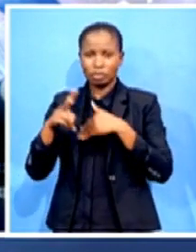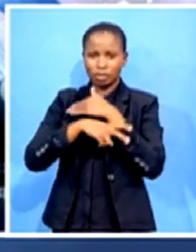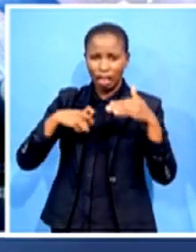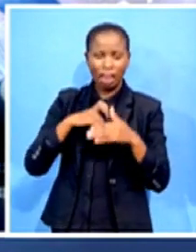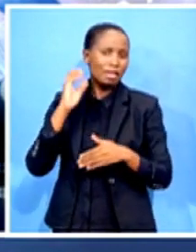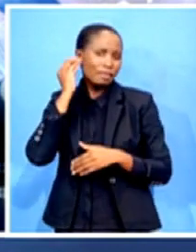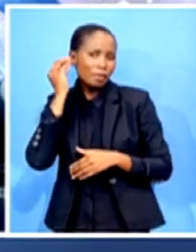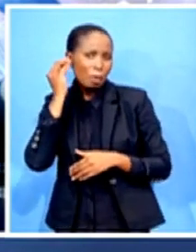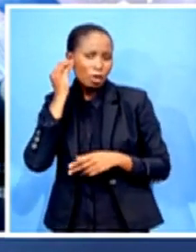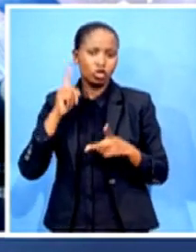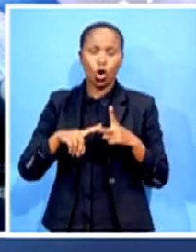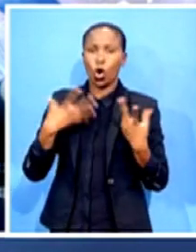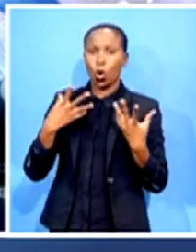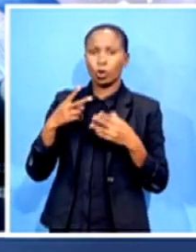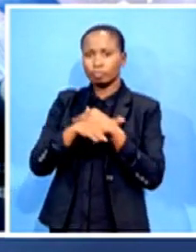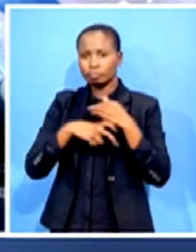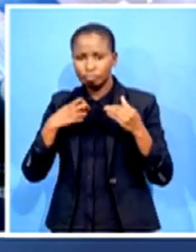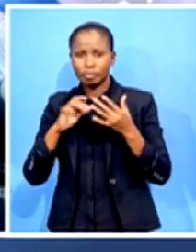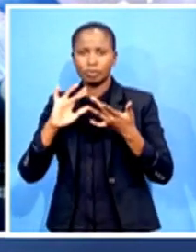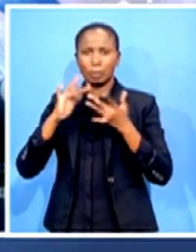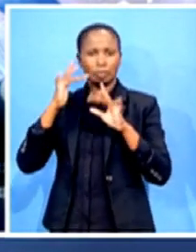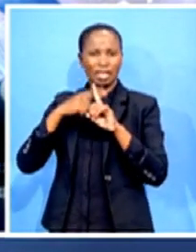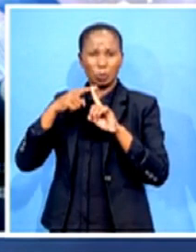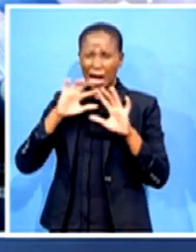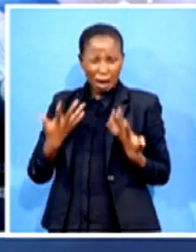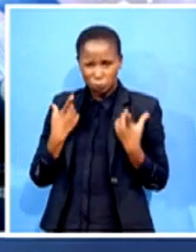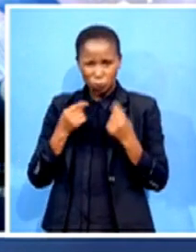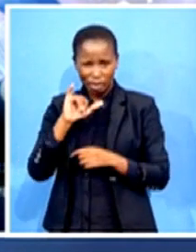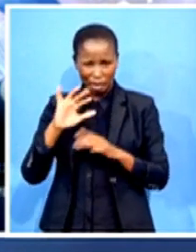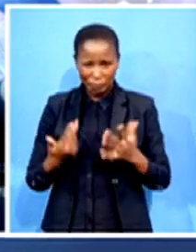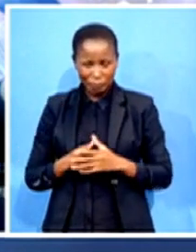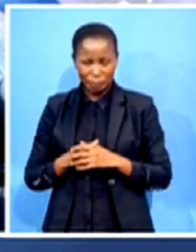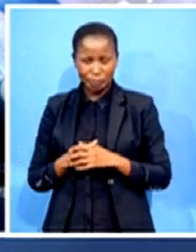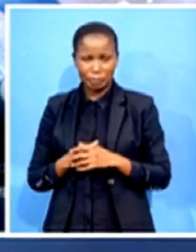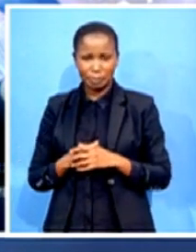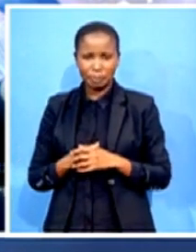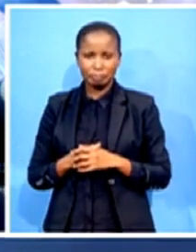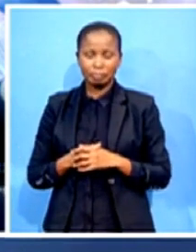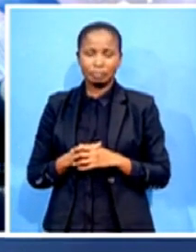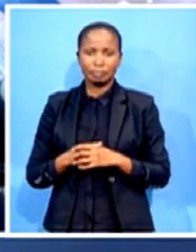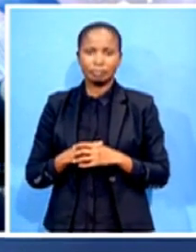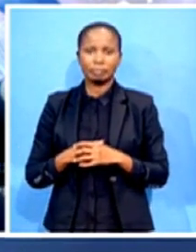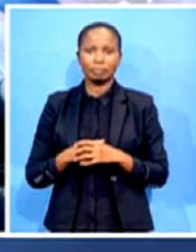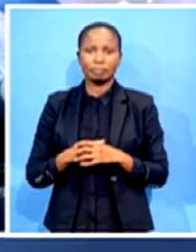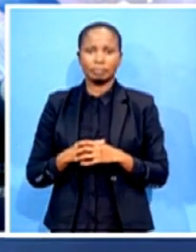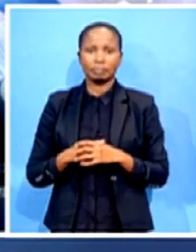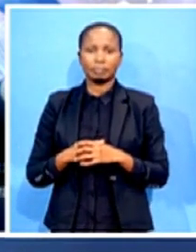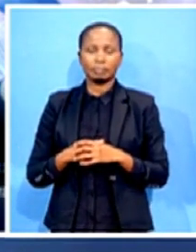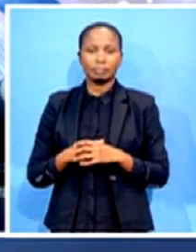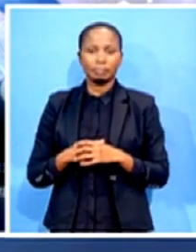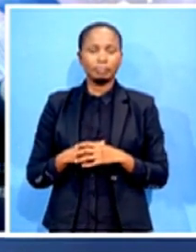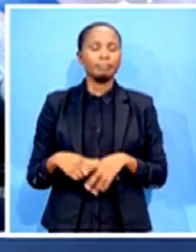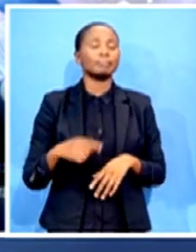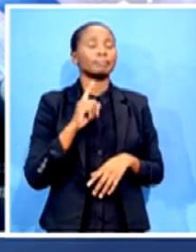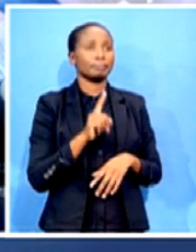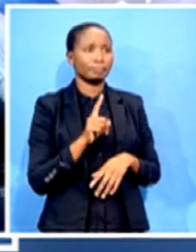networks. How do they do that? Yeah. So Blaine, it's safe to say now